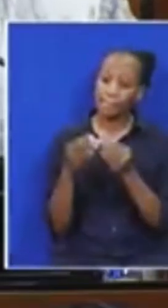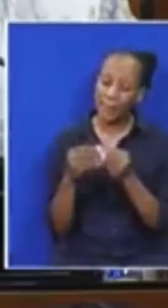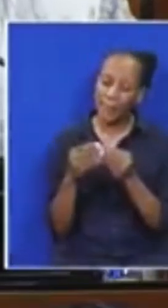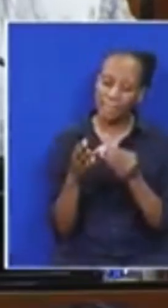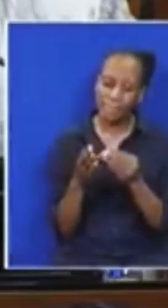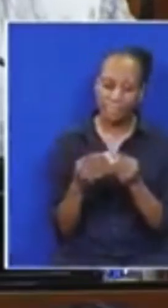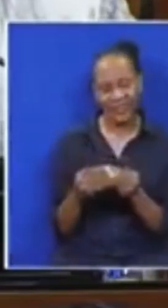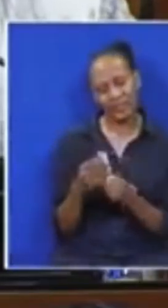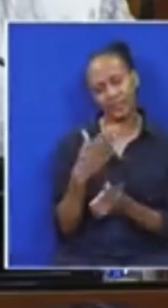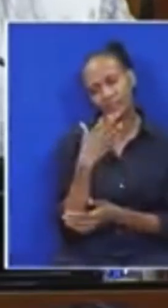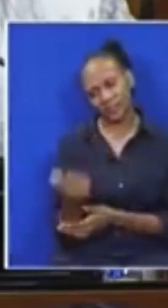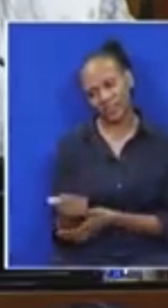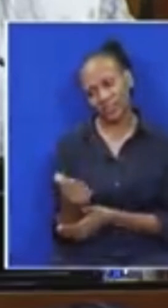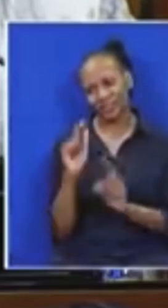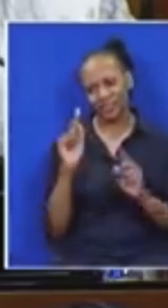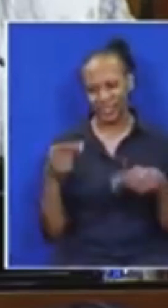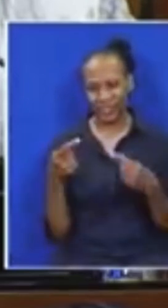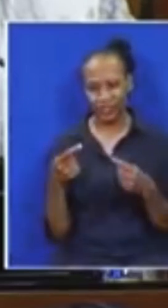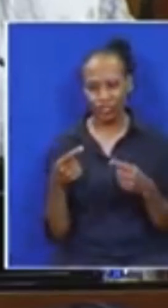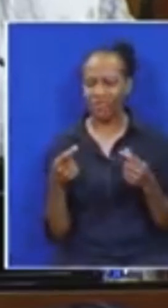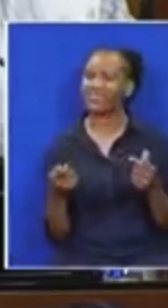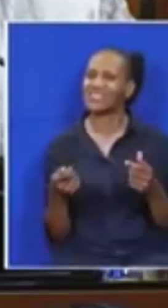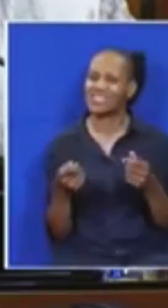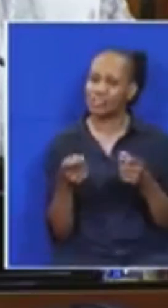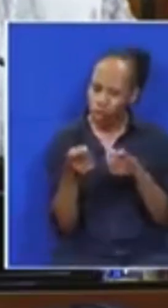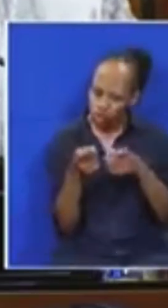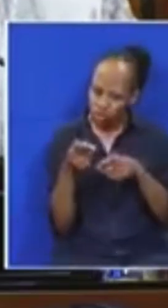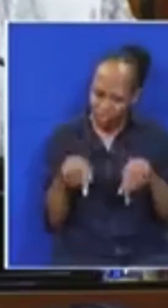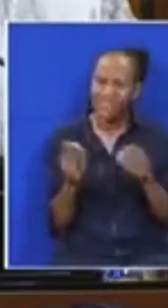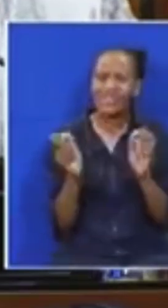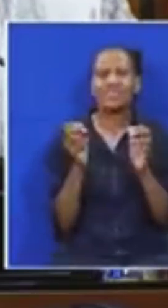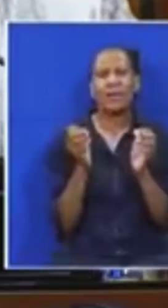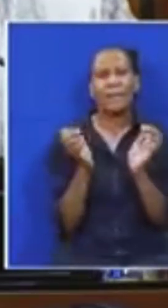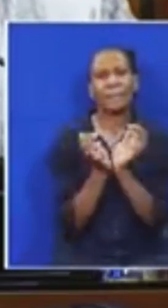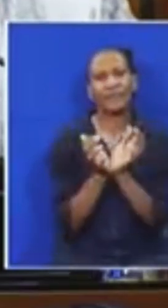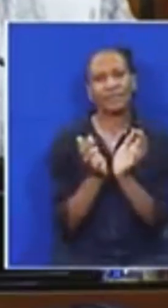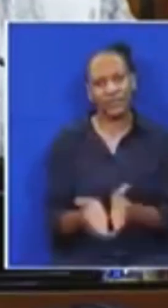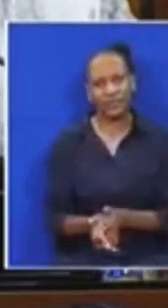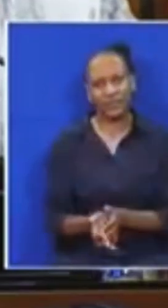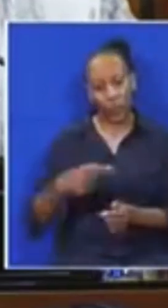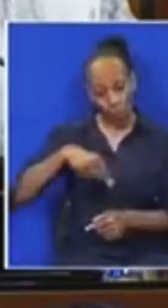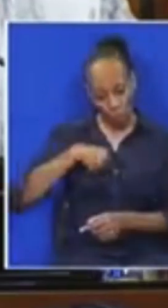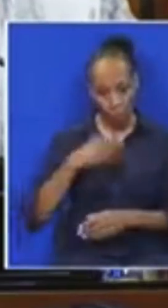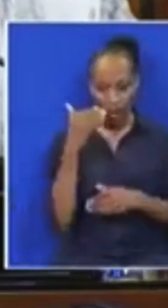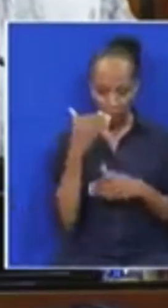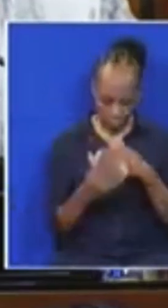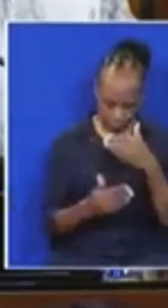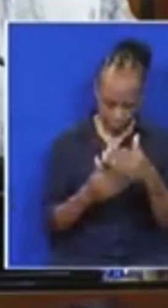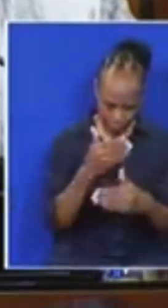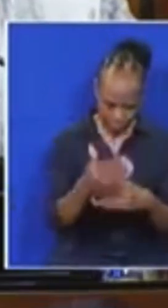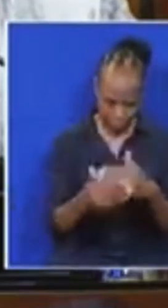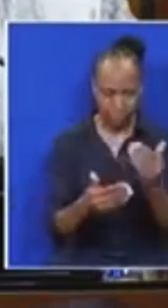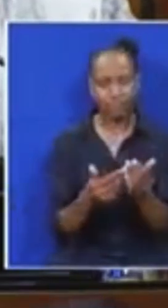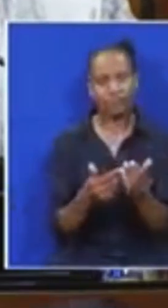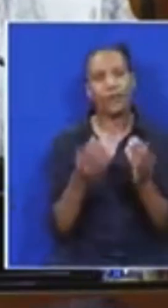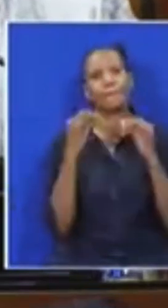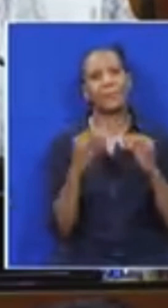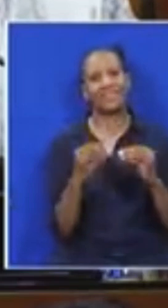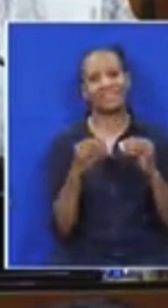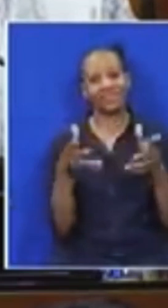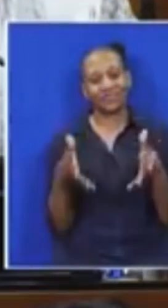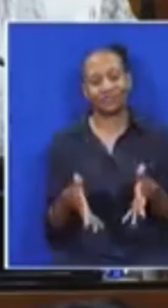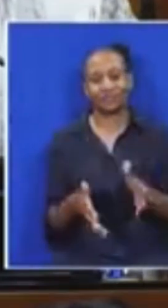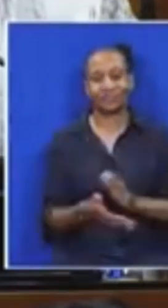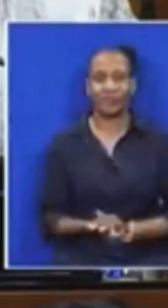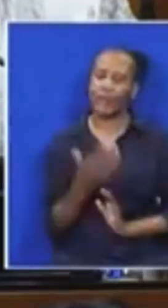you will not hold this sitting to ransom. I'm not trying to do We that. want to continue with the business of Can you the just day. hear me out,